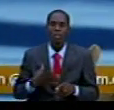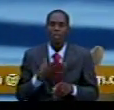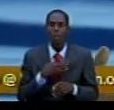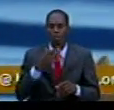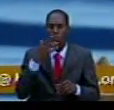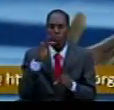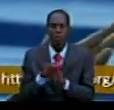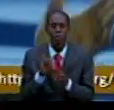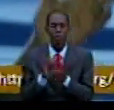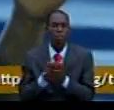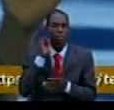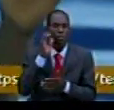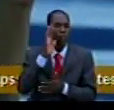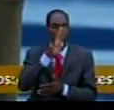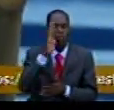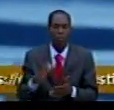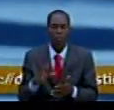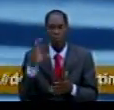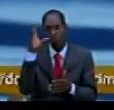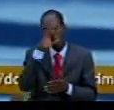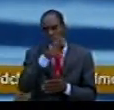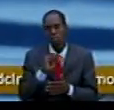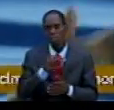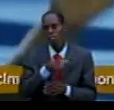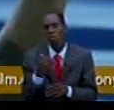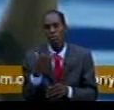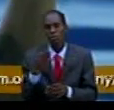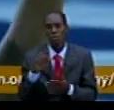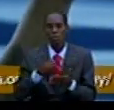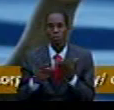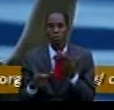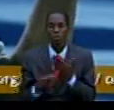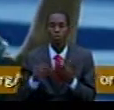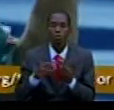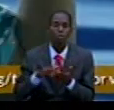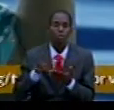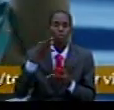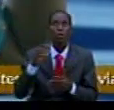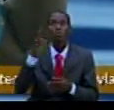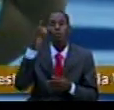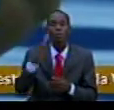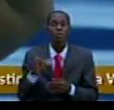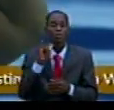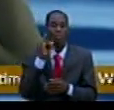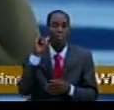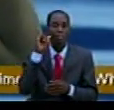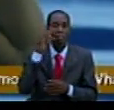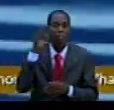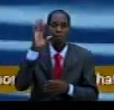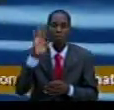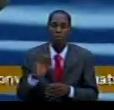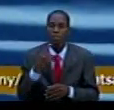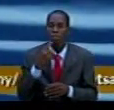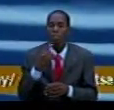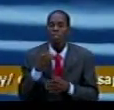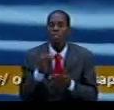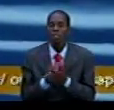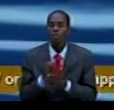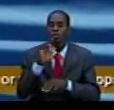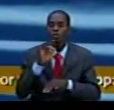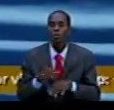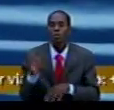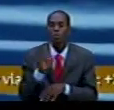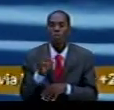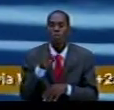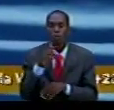program. And to the glory of God yesterday, I just said, we should lay our hands where he's paining us. I lay